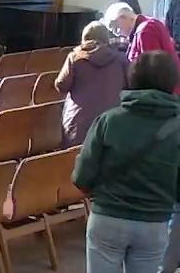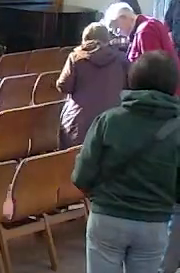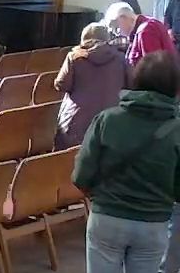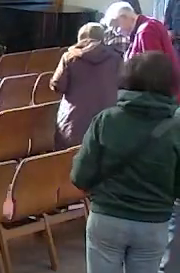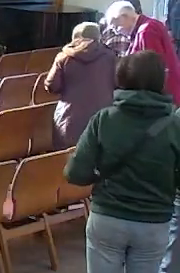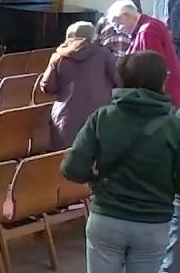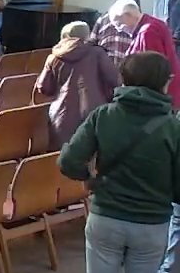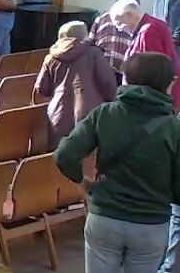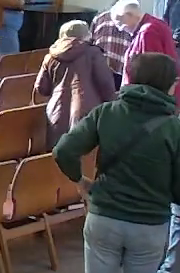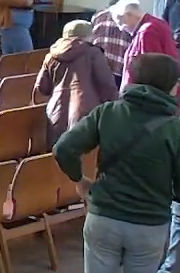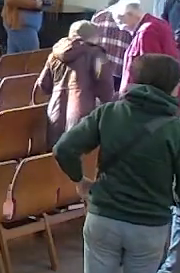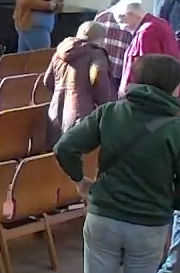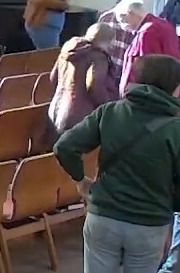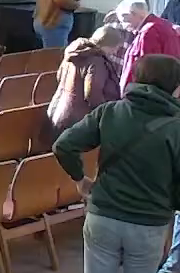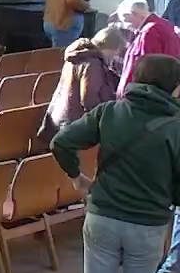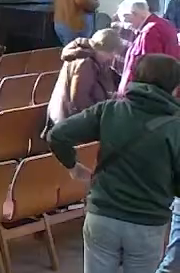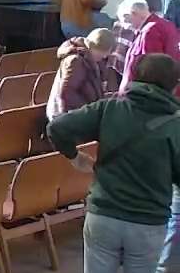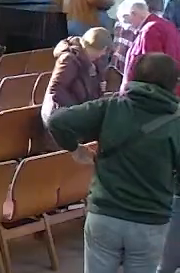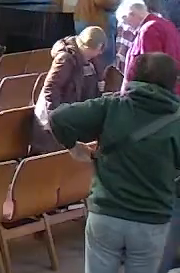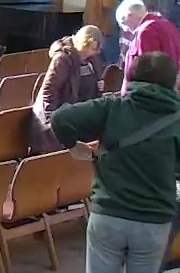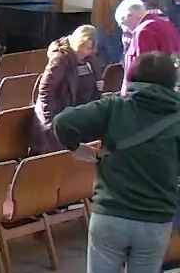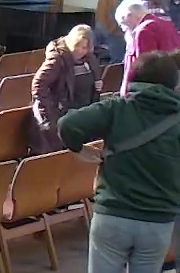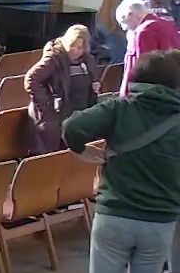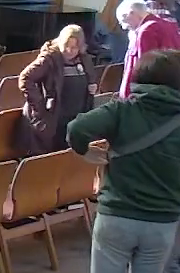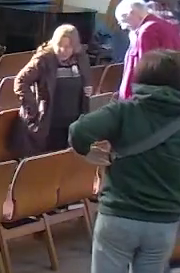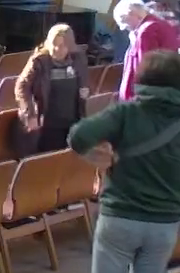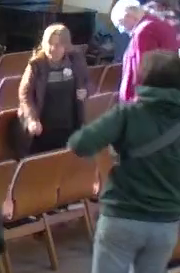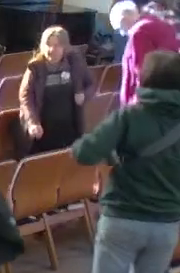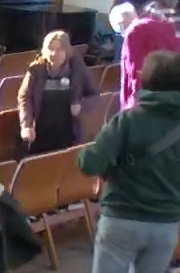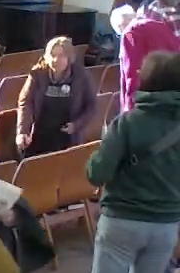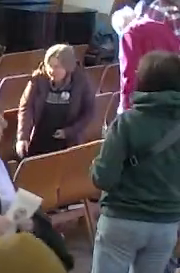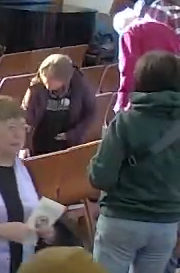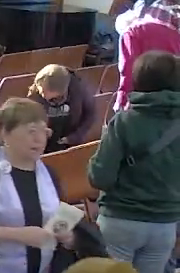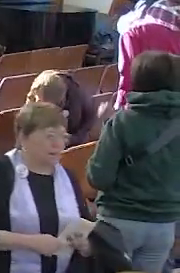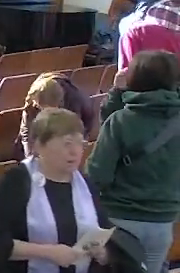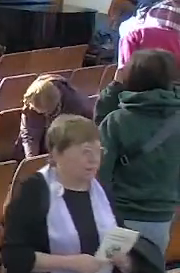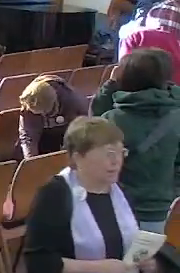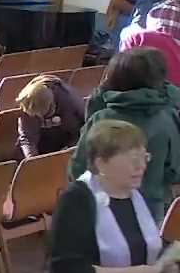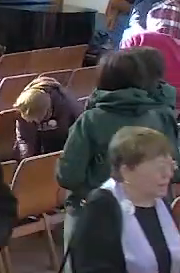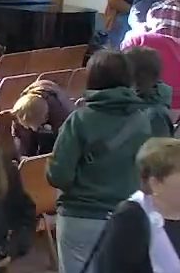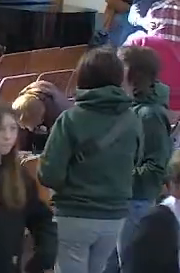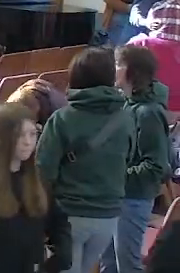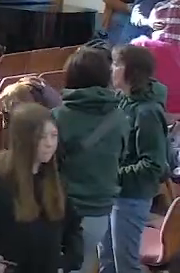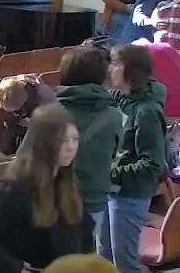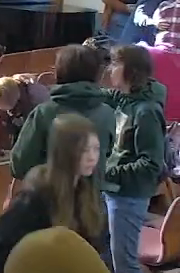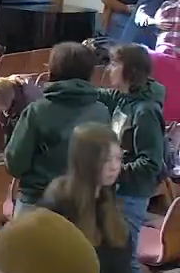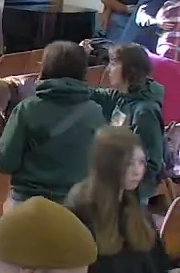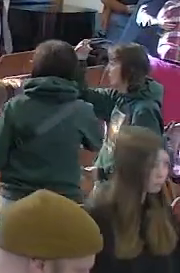man. Yeah, well, Why we'll see, didn't man. you tell him? Yeah, yeah.